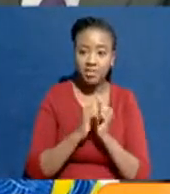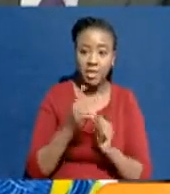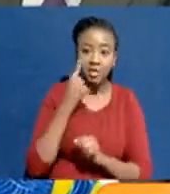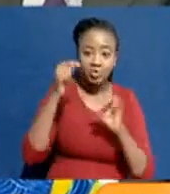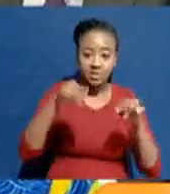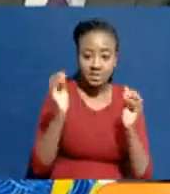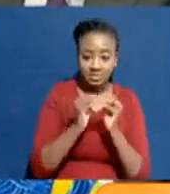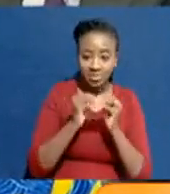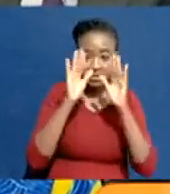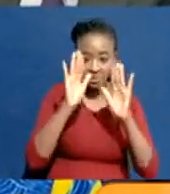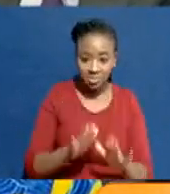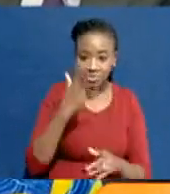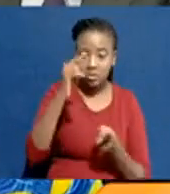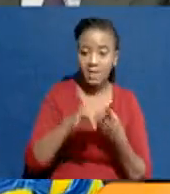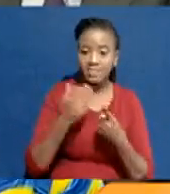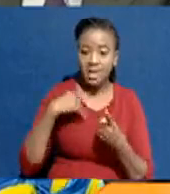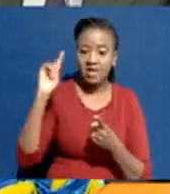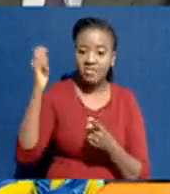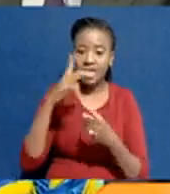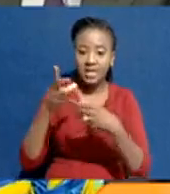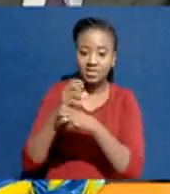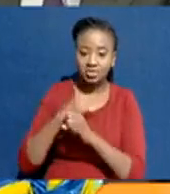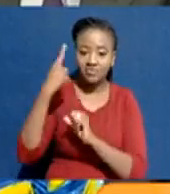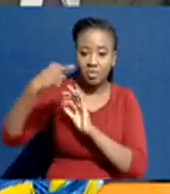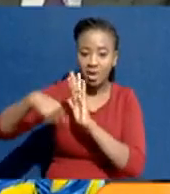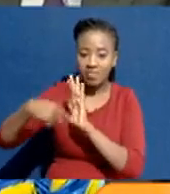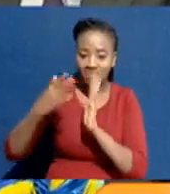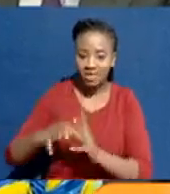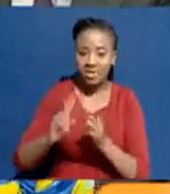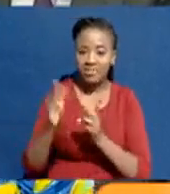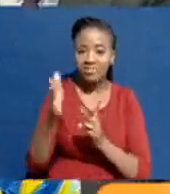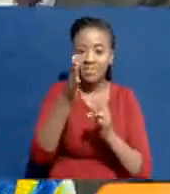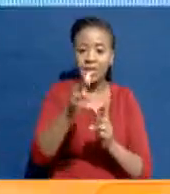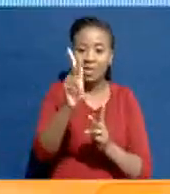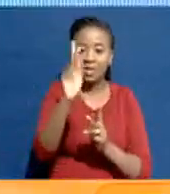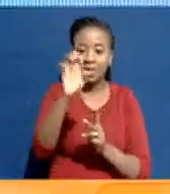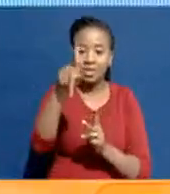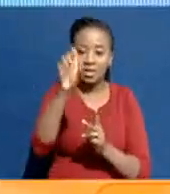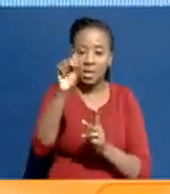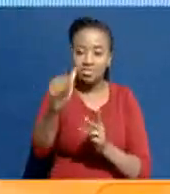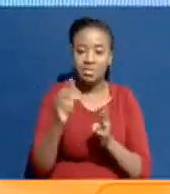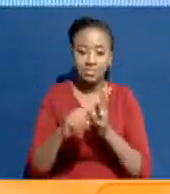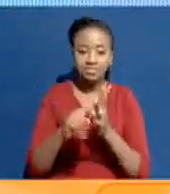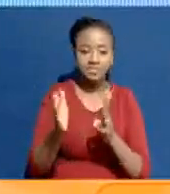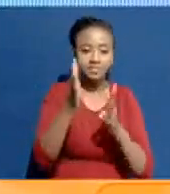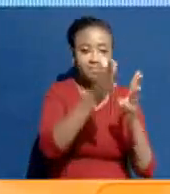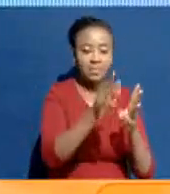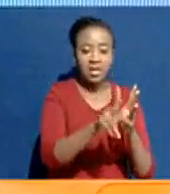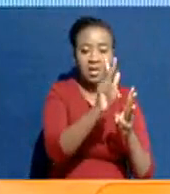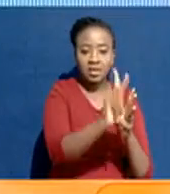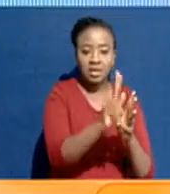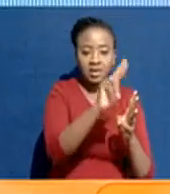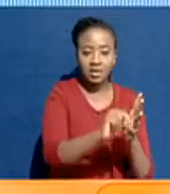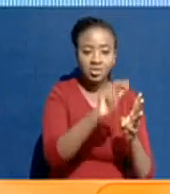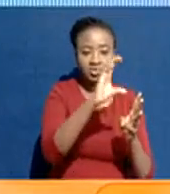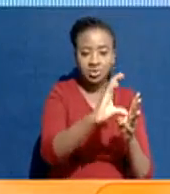we have the Kenya Association of Manufacturers. We have KEPSA in our meetings. We have Kenya National